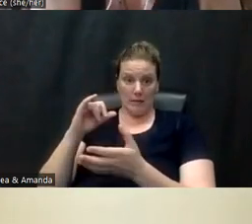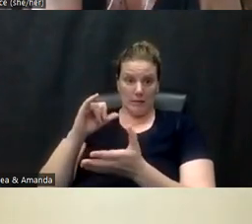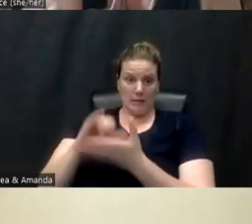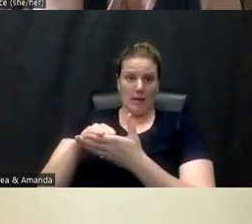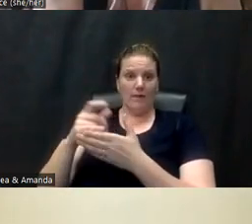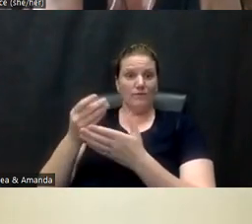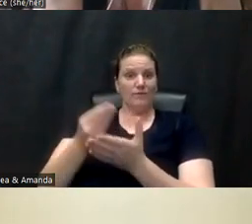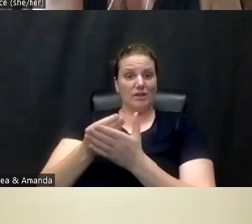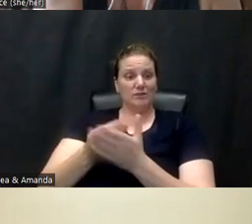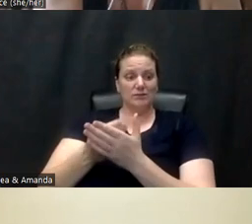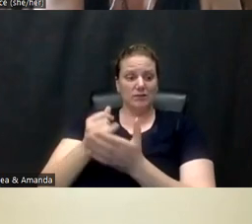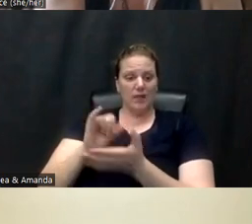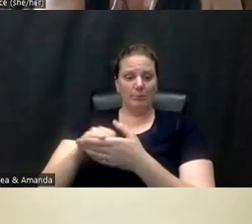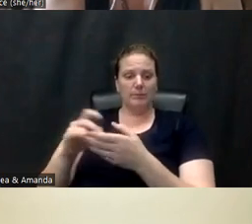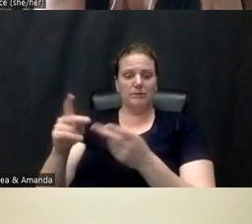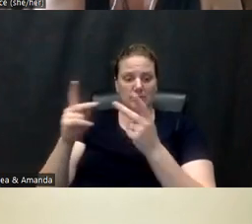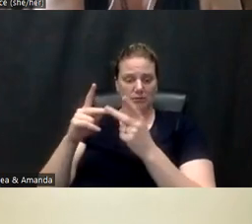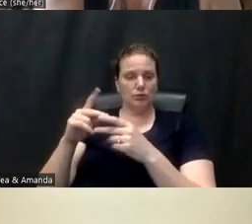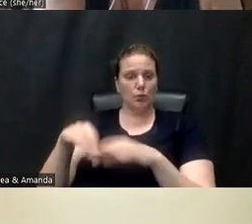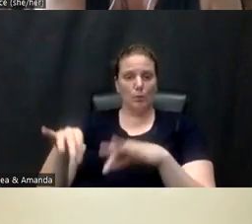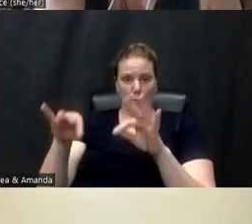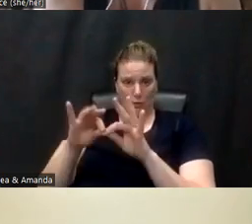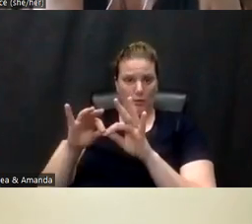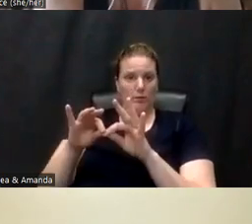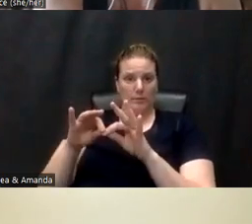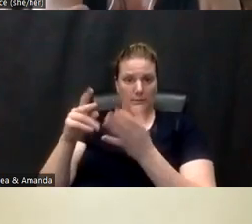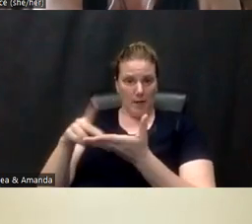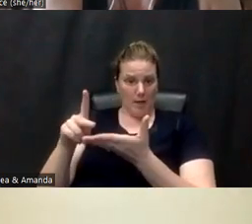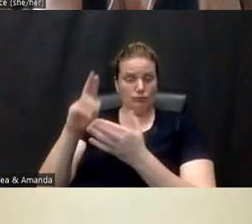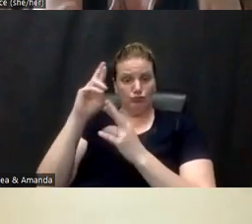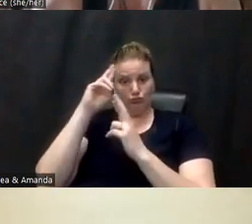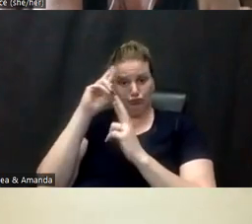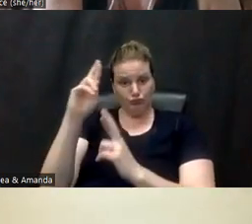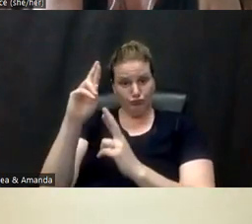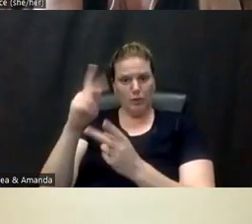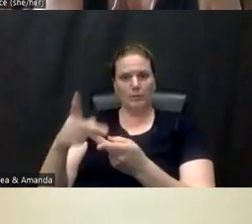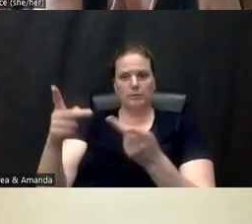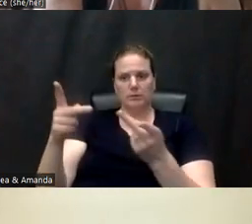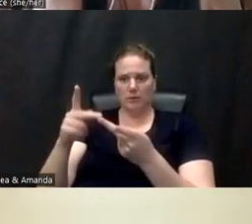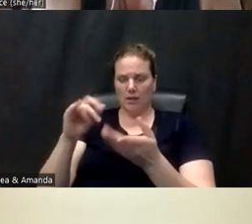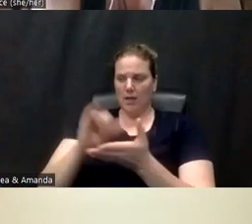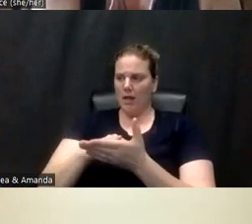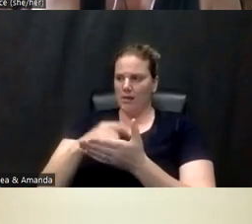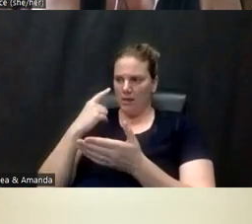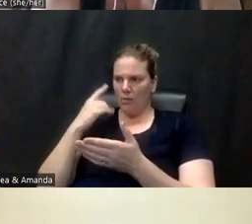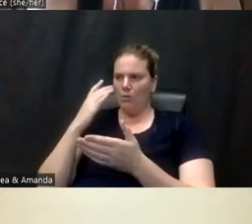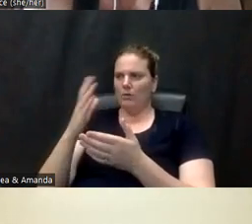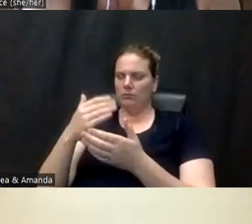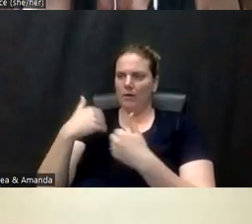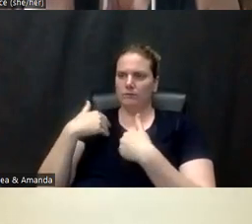they're funding those positions as an important paid, respected position that I think will give it some